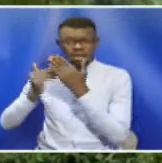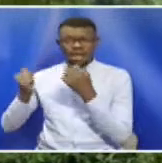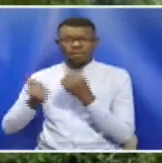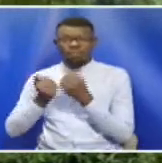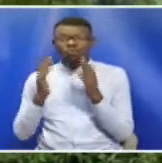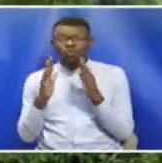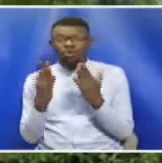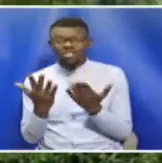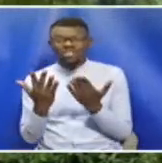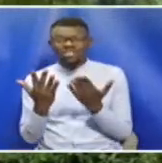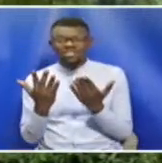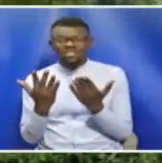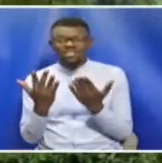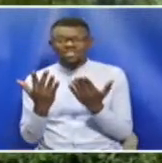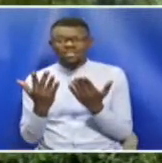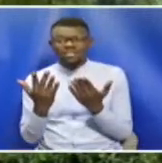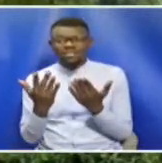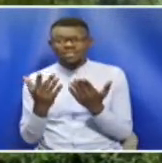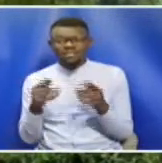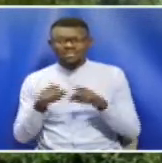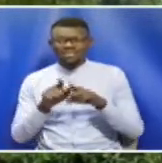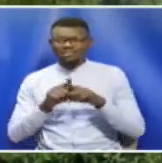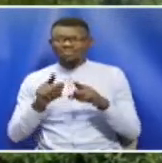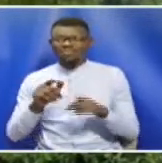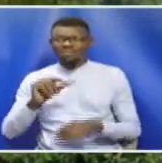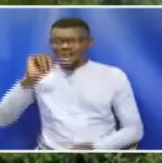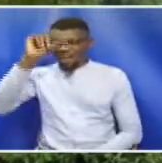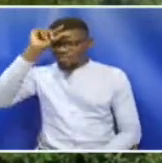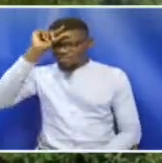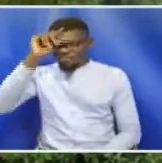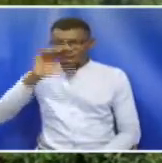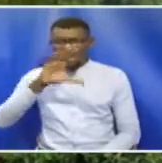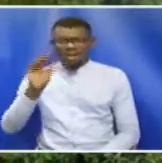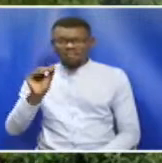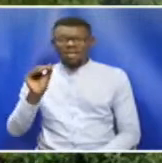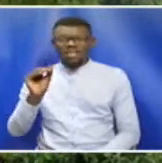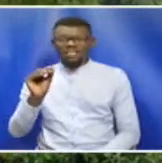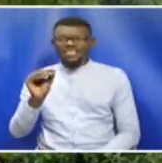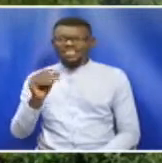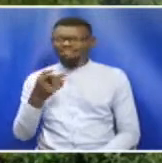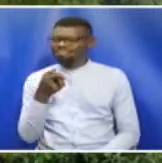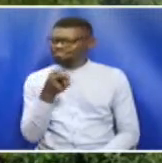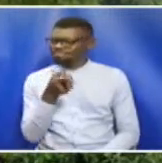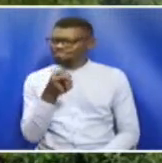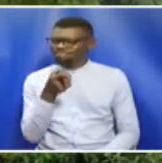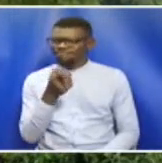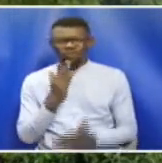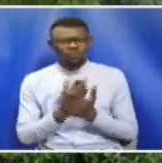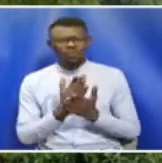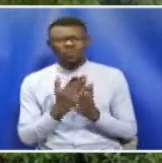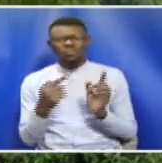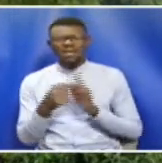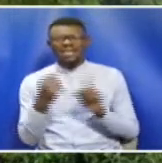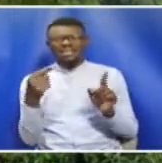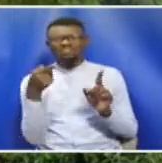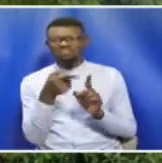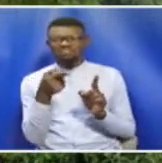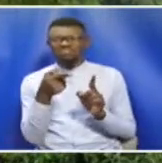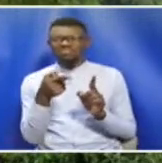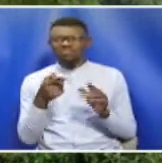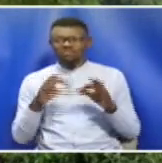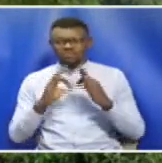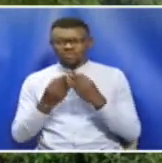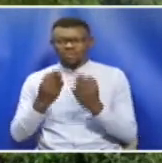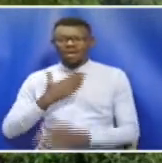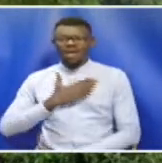and from the history of the African governments, we feel strongly, not only as a family, as friends, that